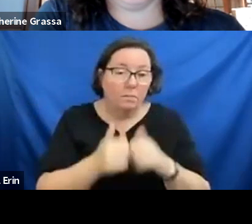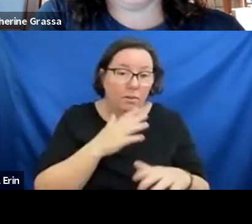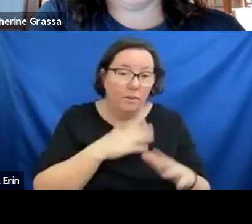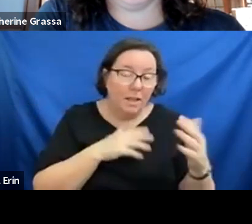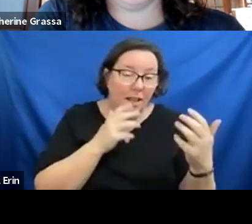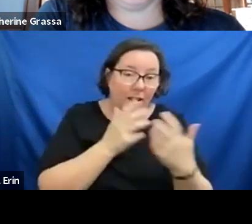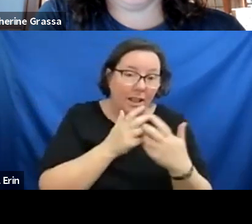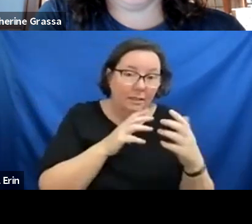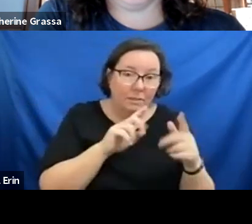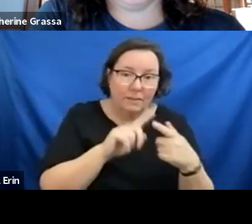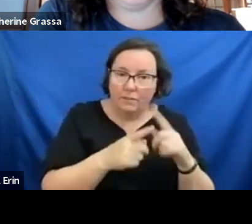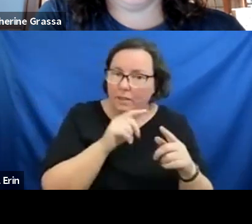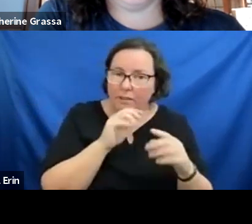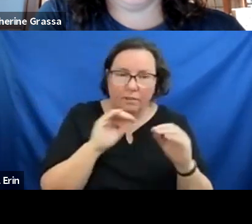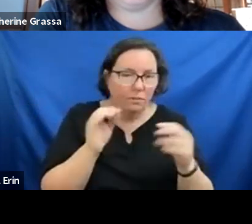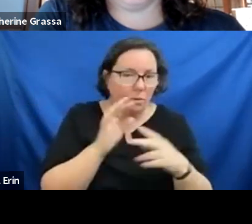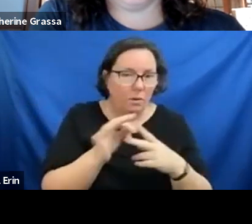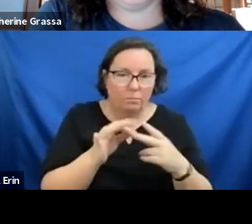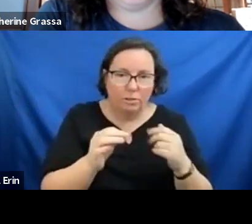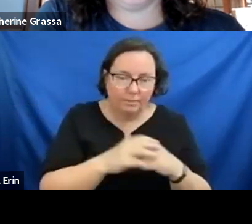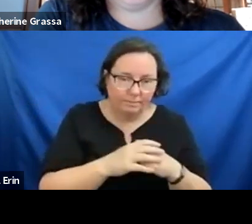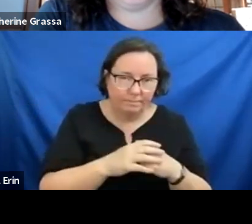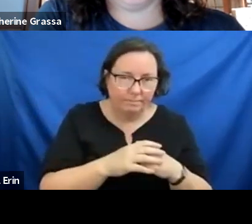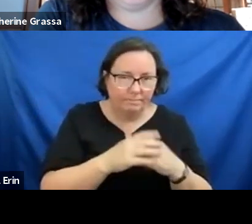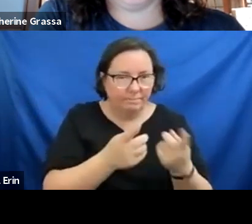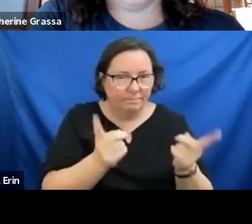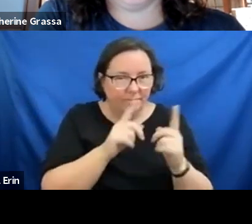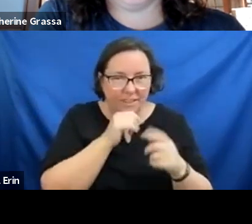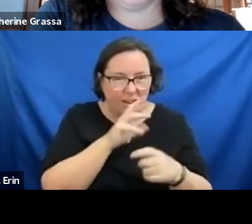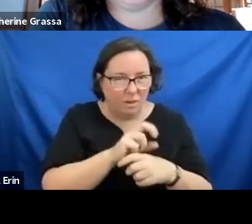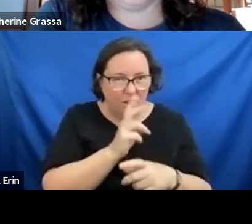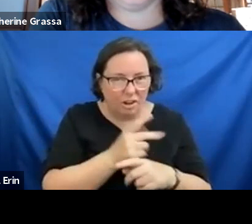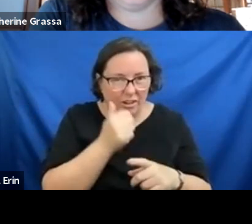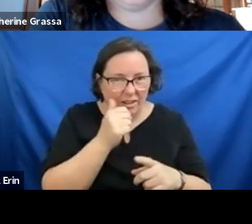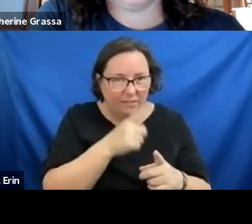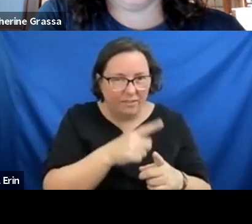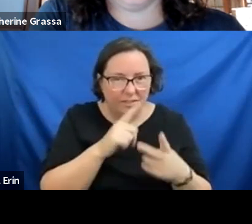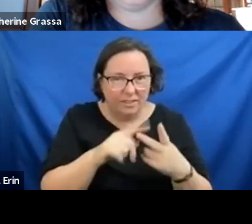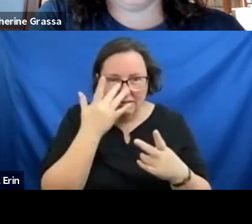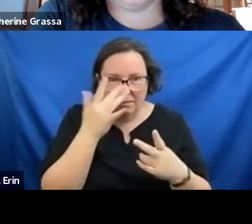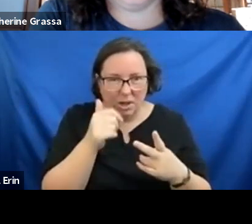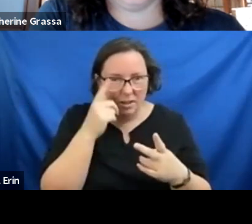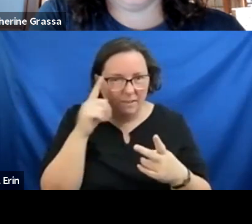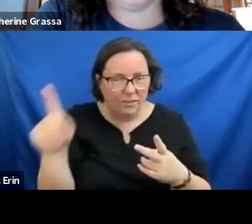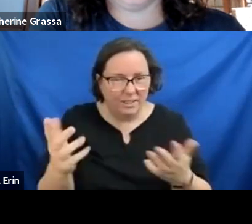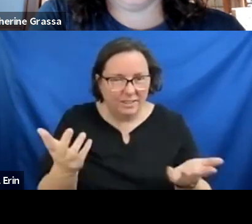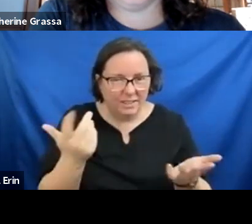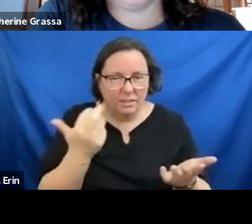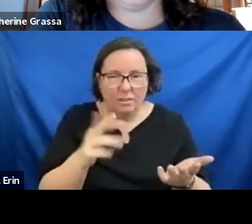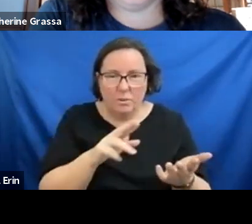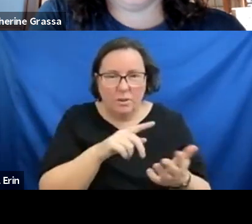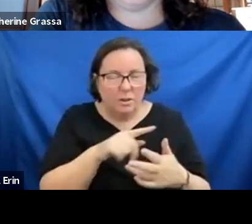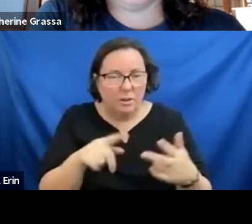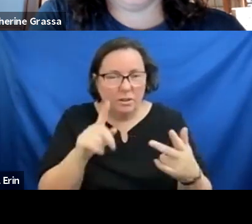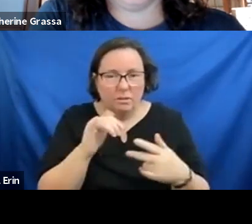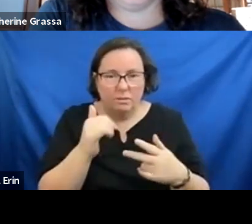friends weren't able to have the same options. Are they not working hard enough? Or are they not smart enough? Or they just